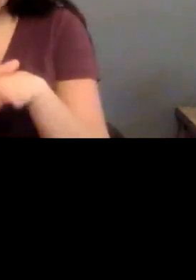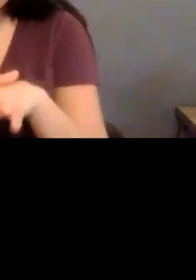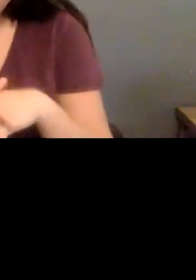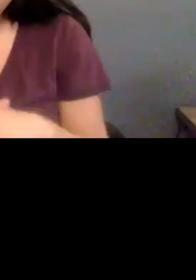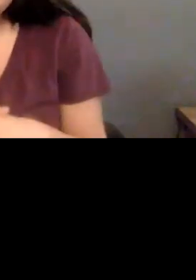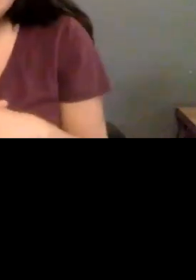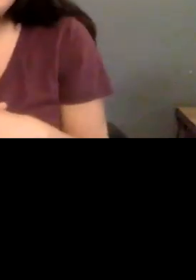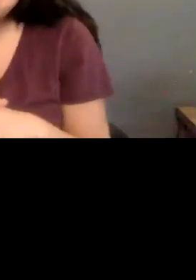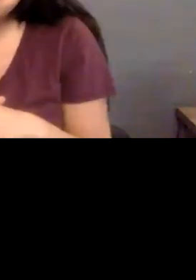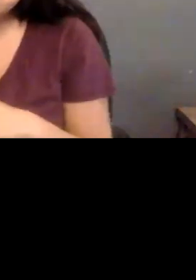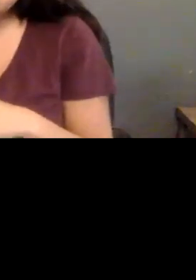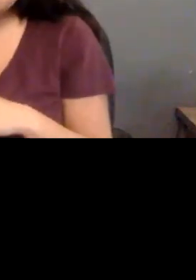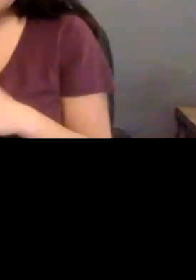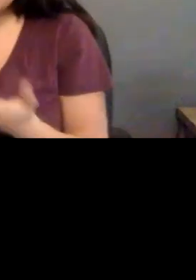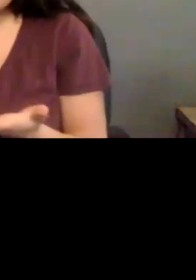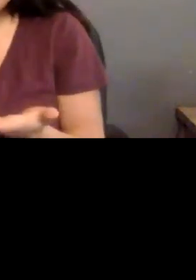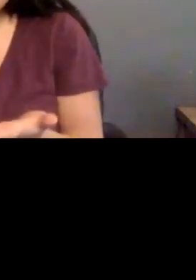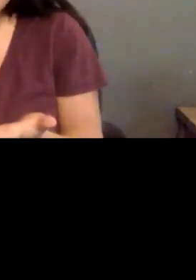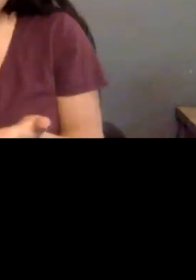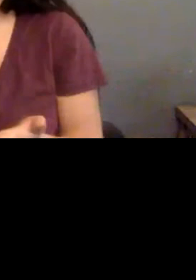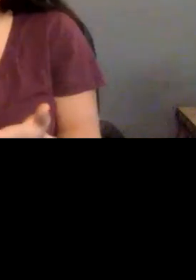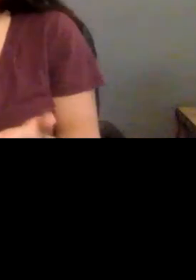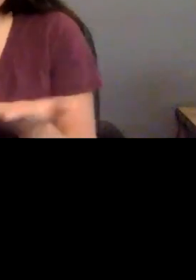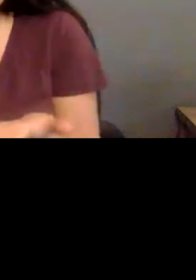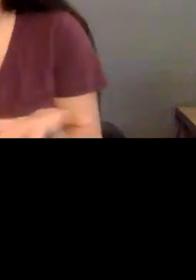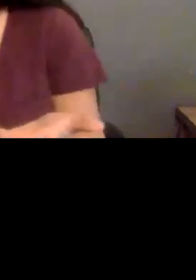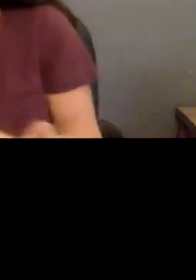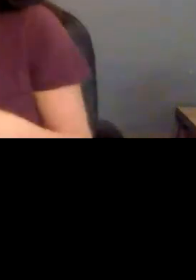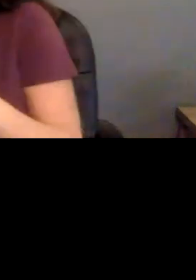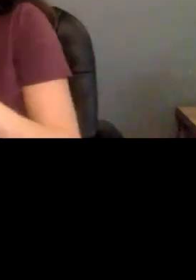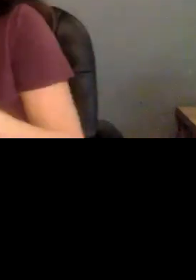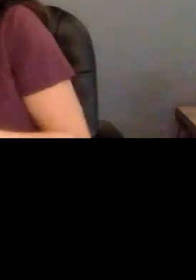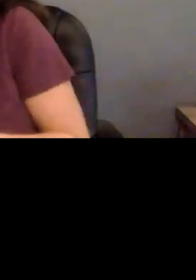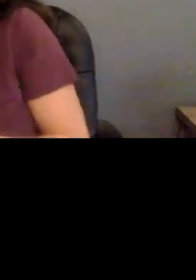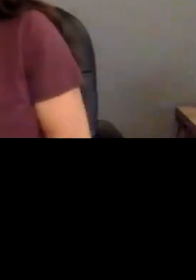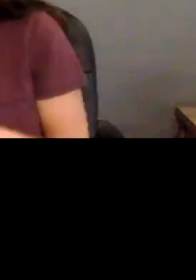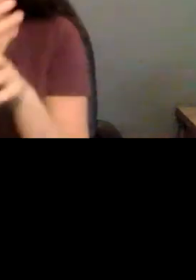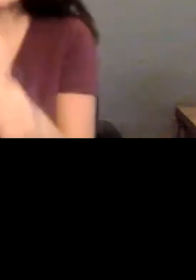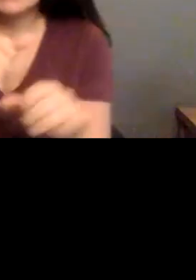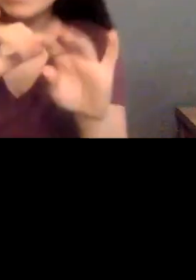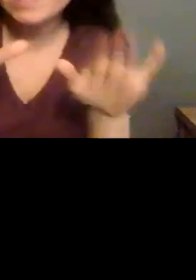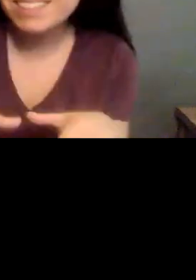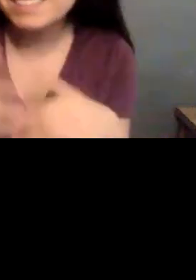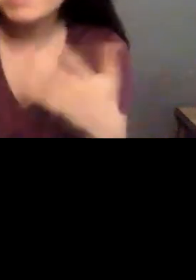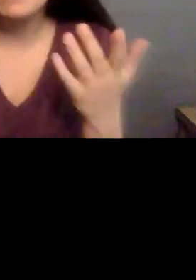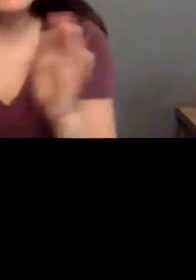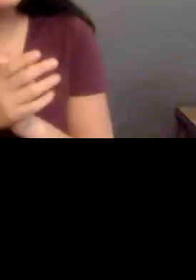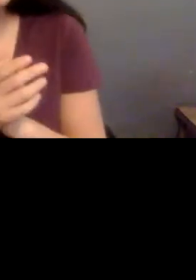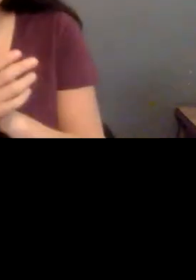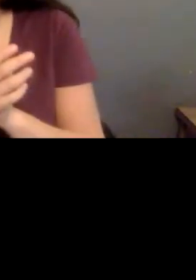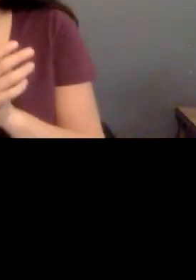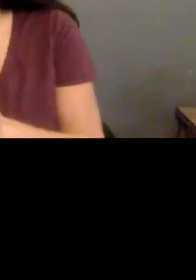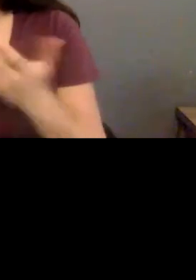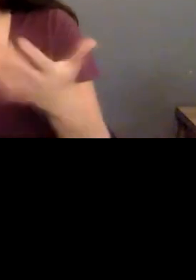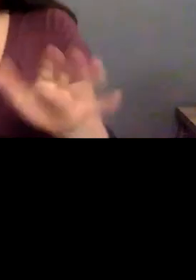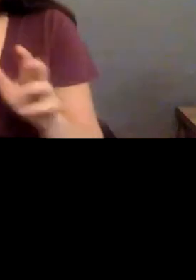like, I don't need treatment, or I don't have the time to go, or not trusting the system, not wanting to